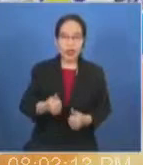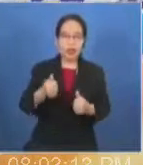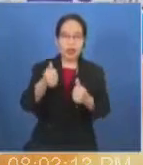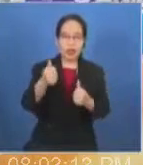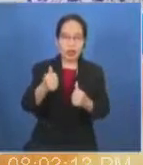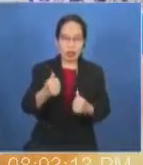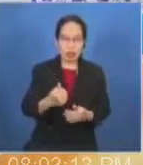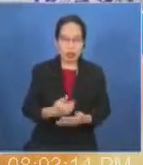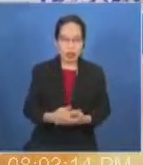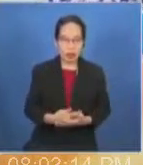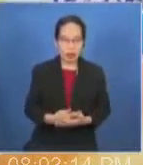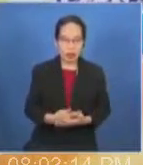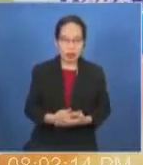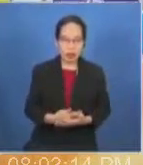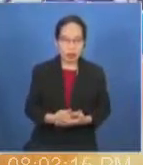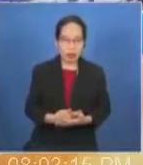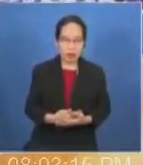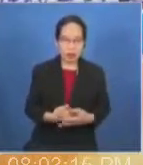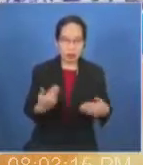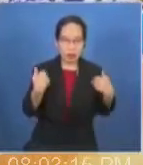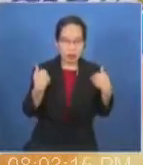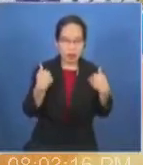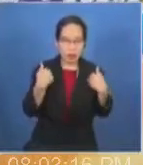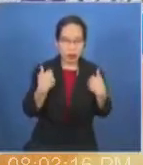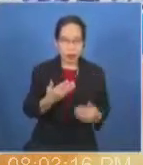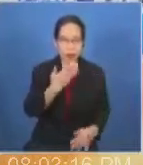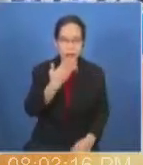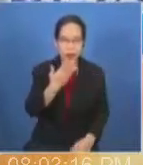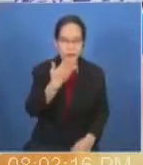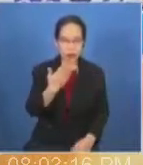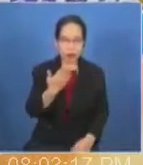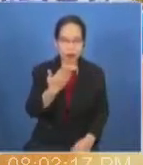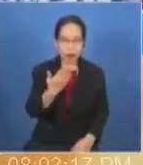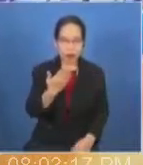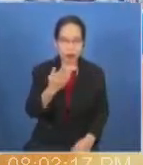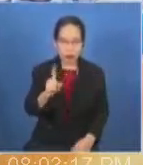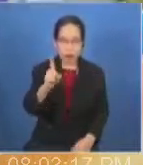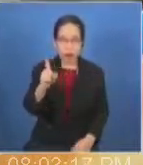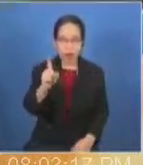okay. Let us pay it with this, okay?